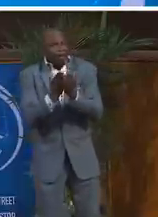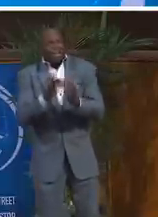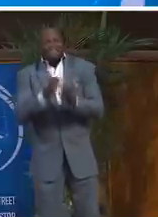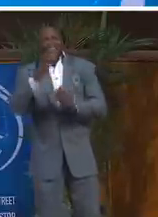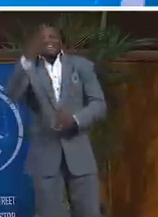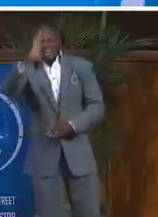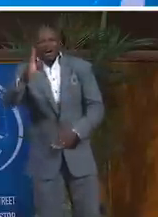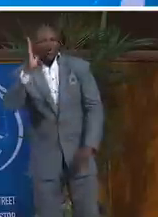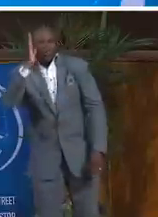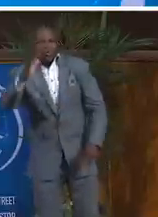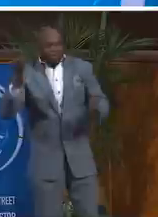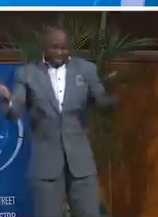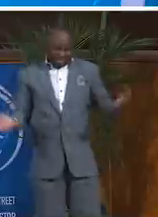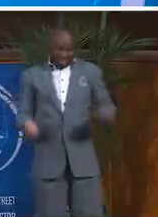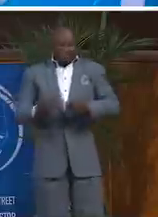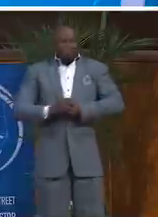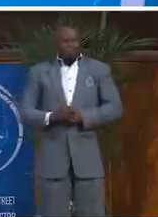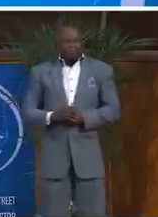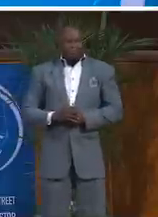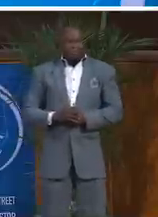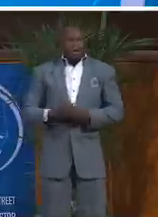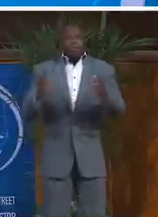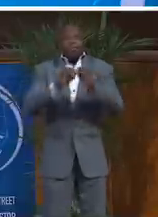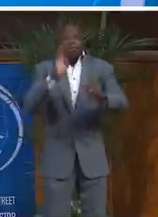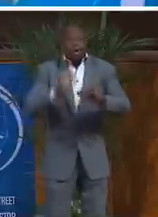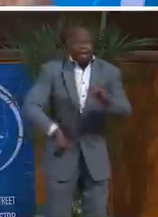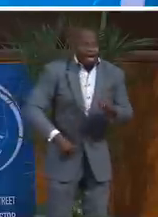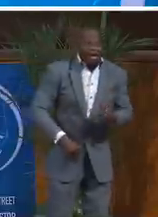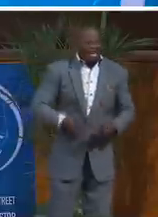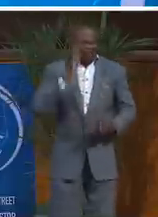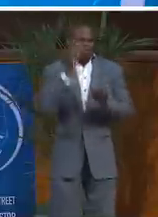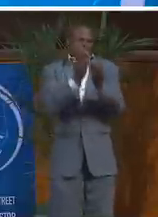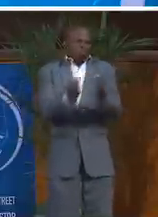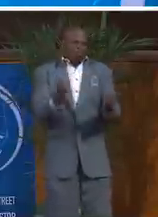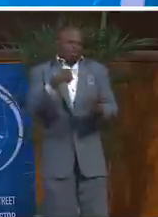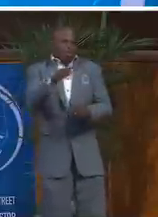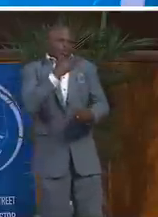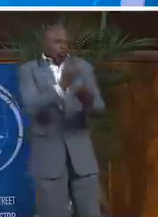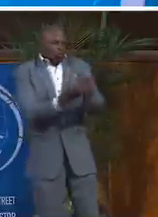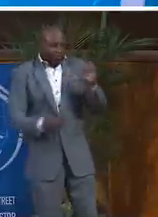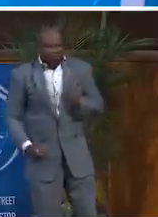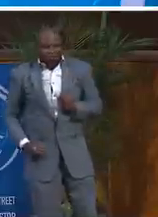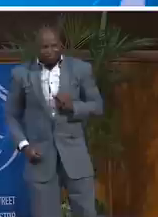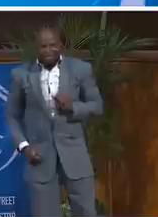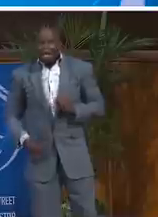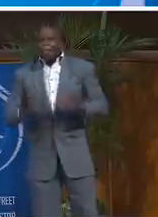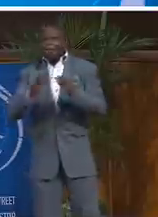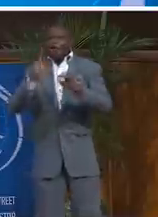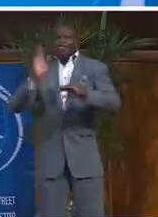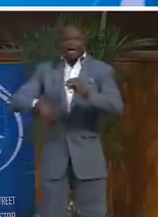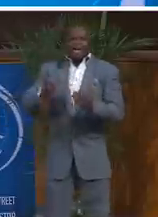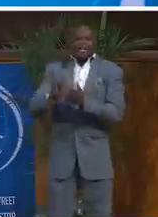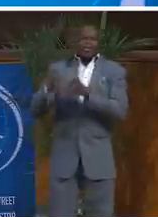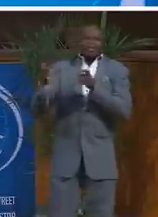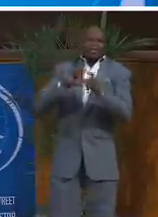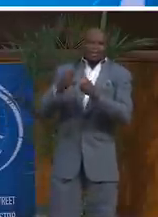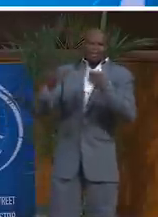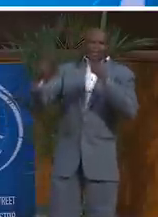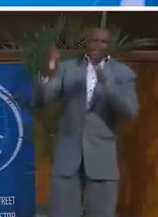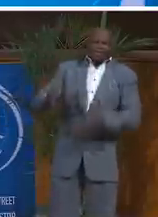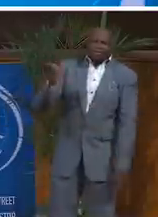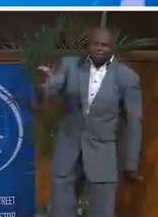that God will be there. More than it'll work out for your good. More than he'll deal with your